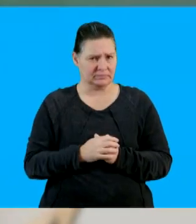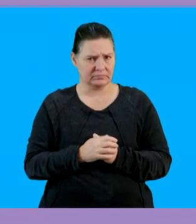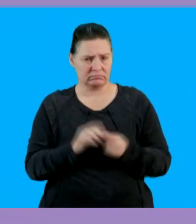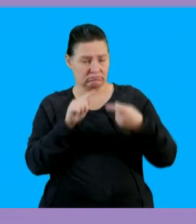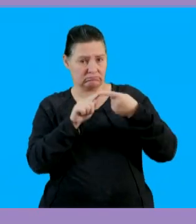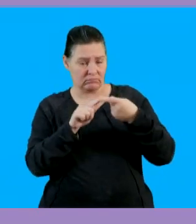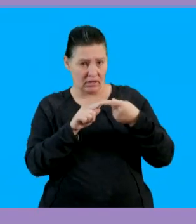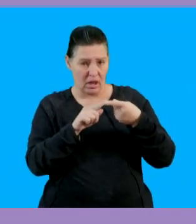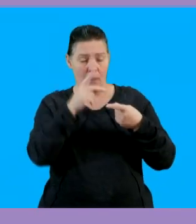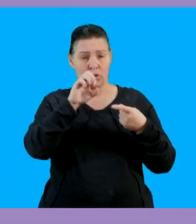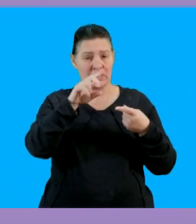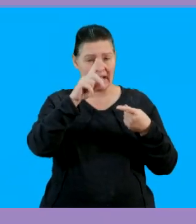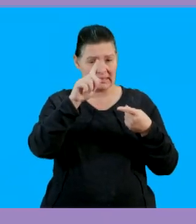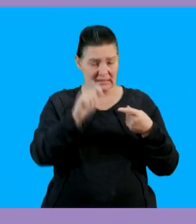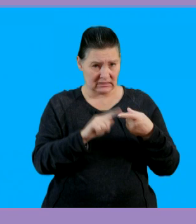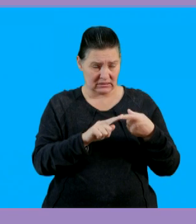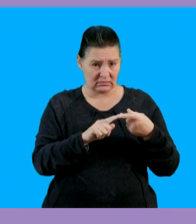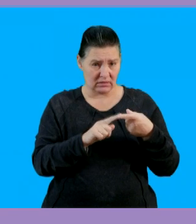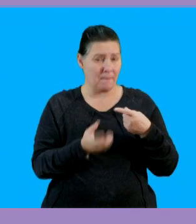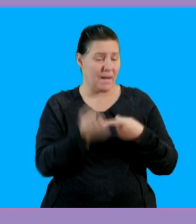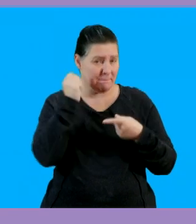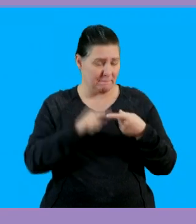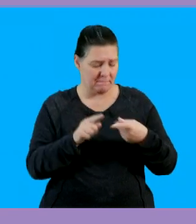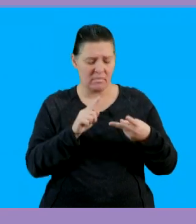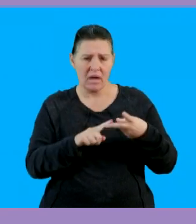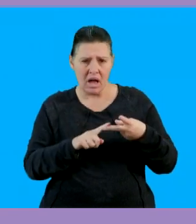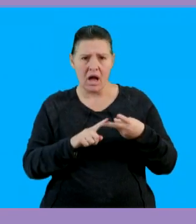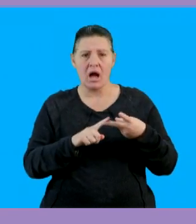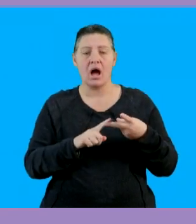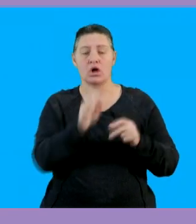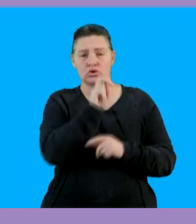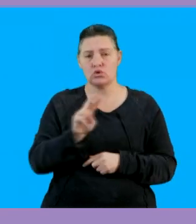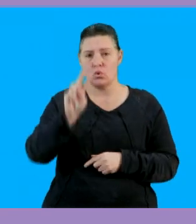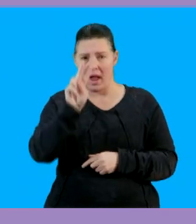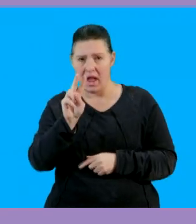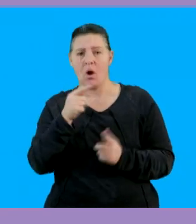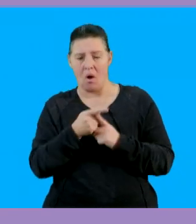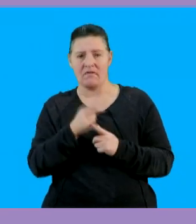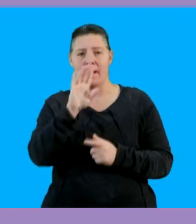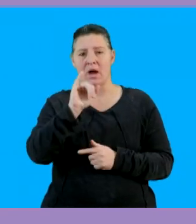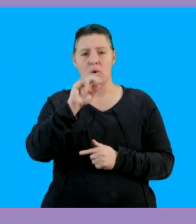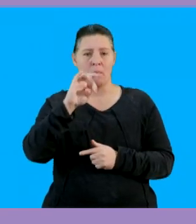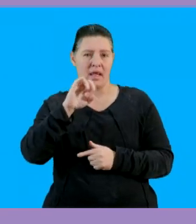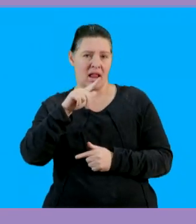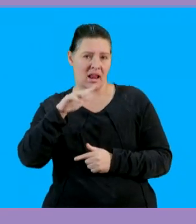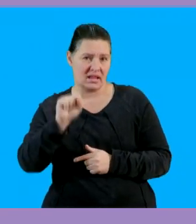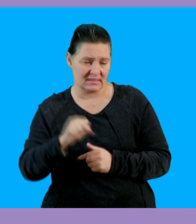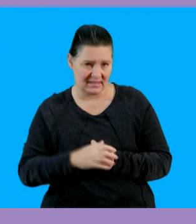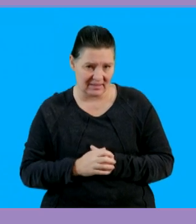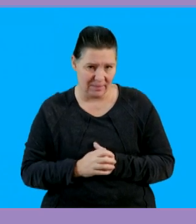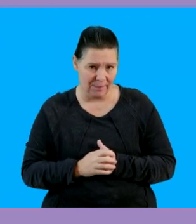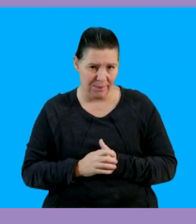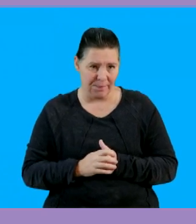to determine the product of binomials and determine the square of binomials.